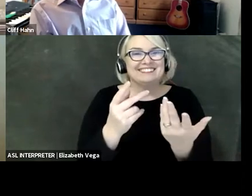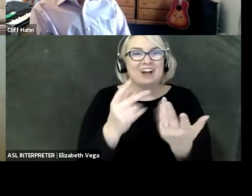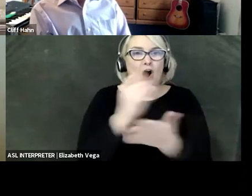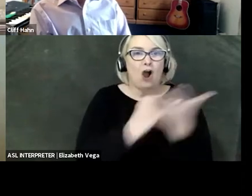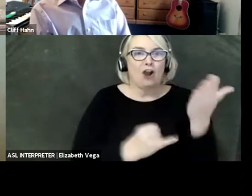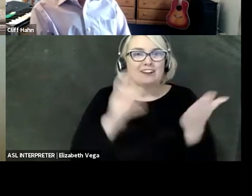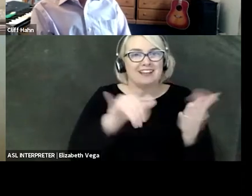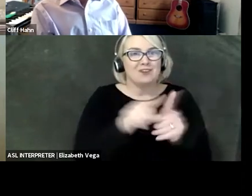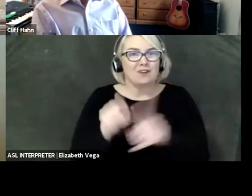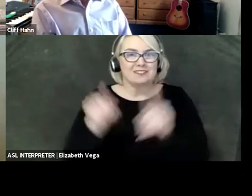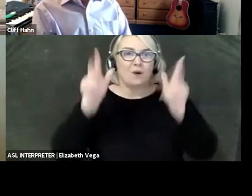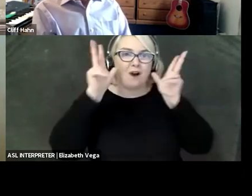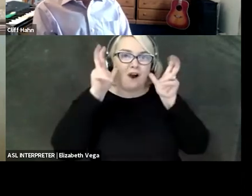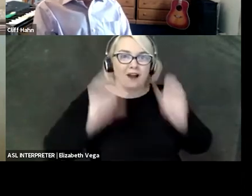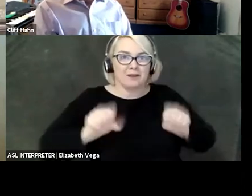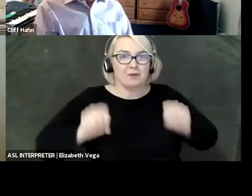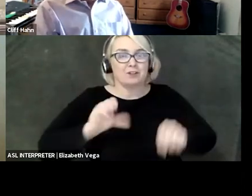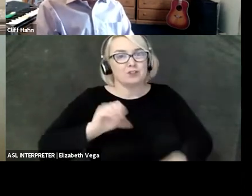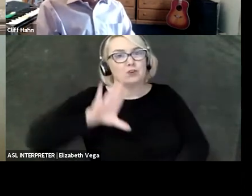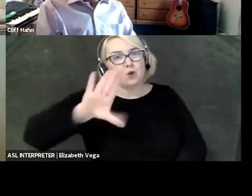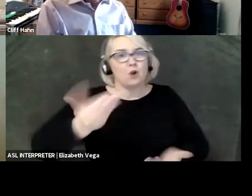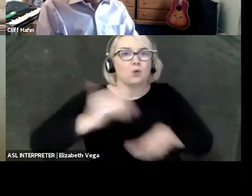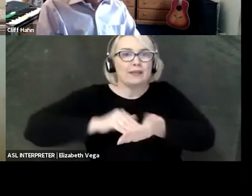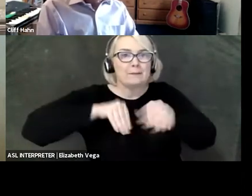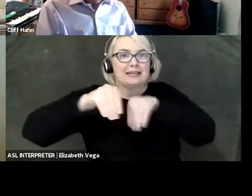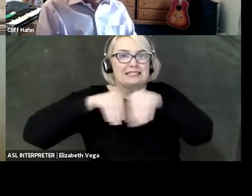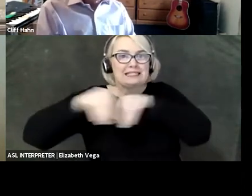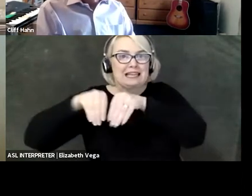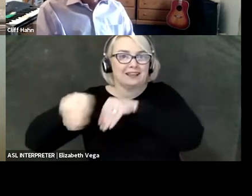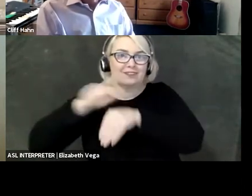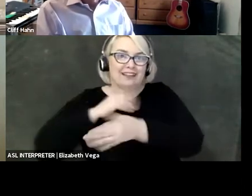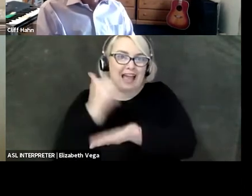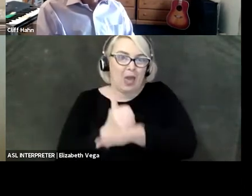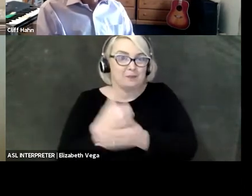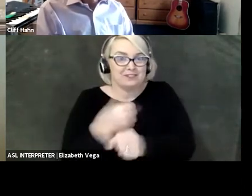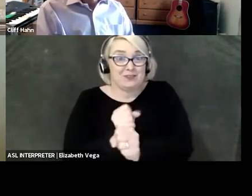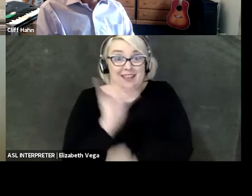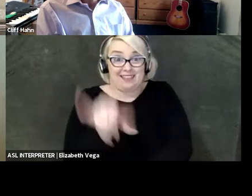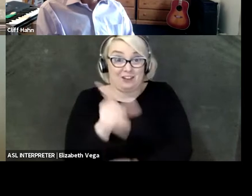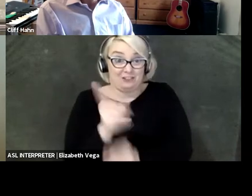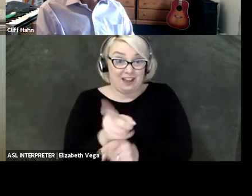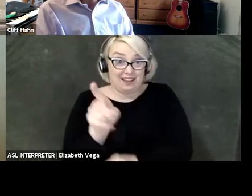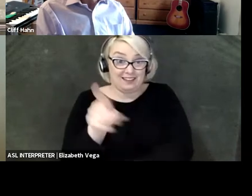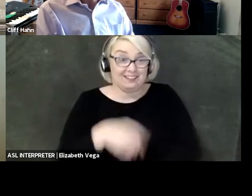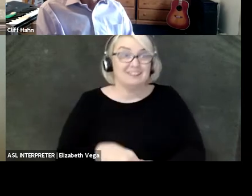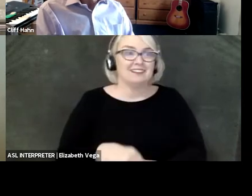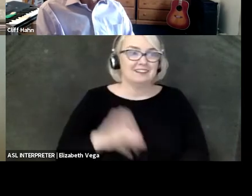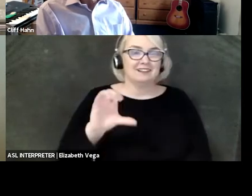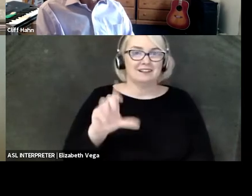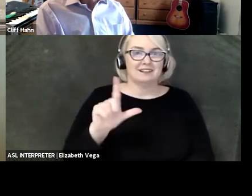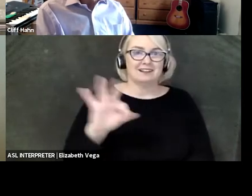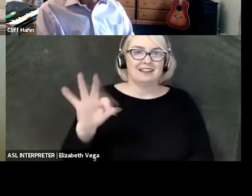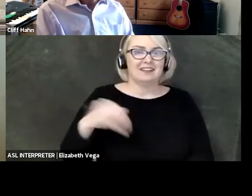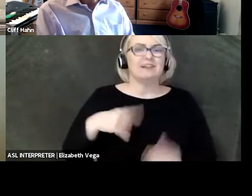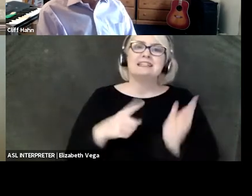And that's what your remixing really helps create, right? Right. I mean, sometimes those crickets are really a little